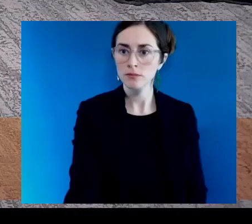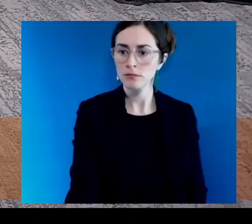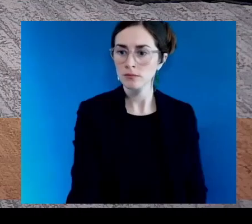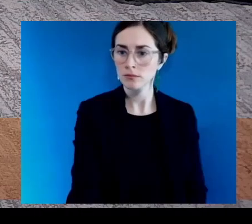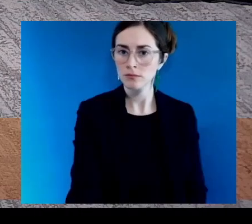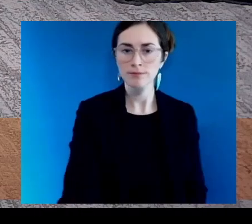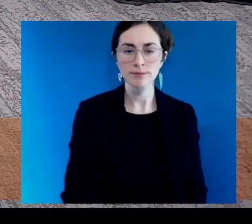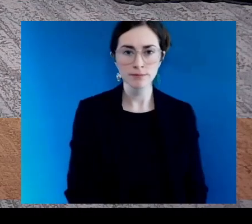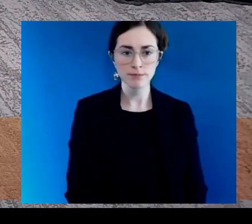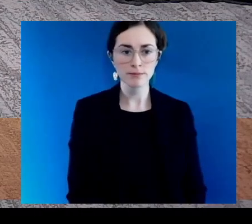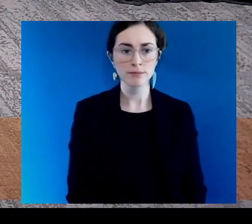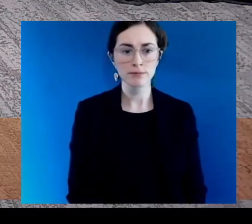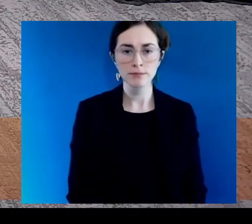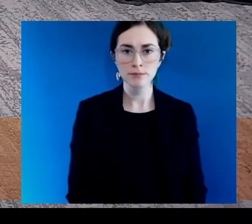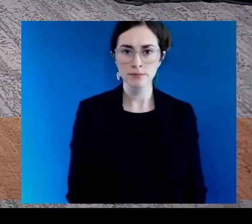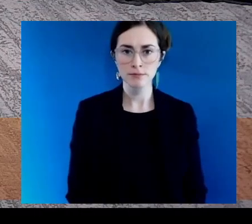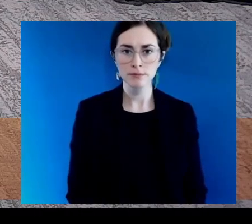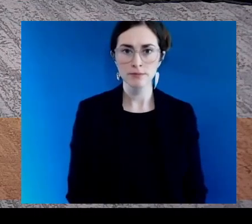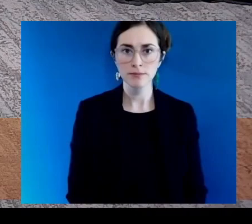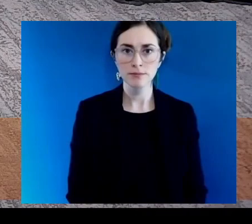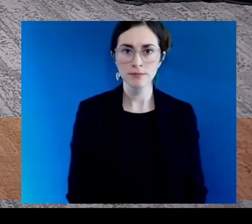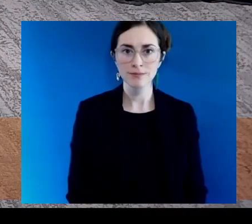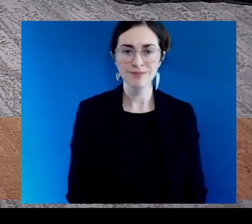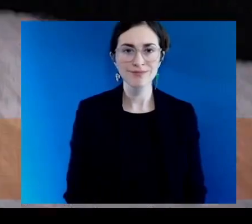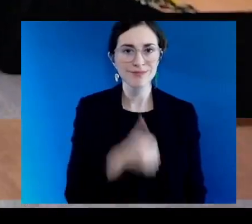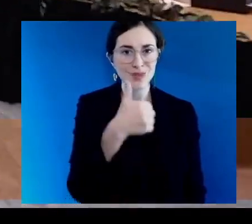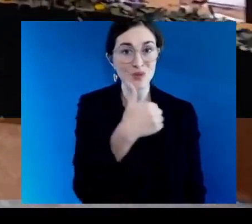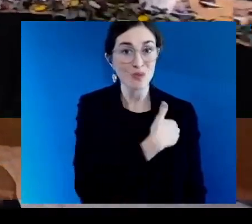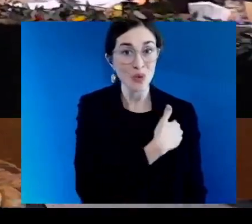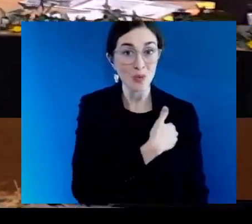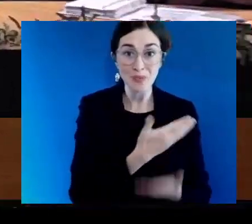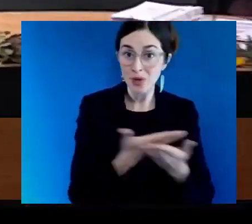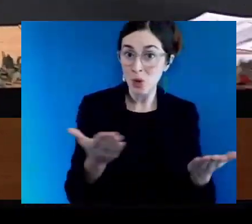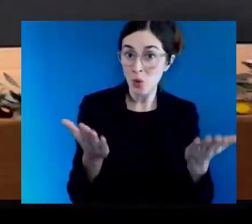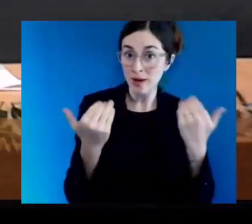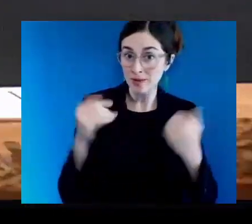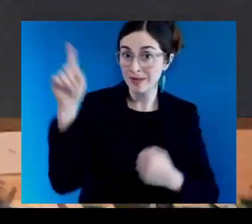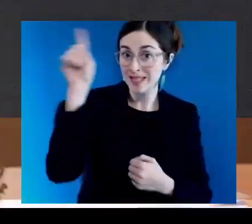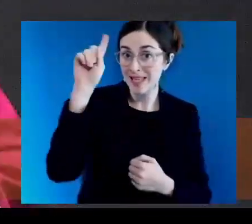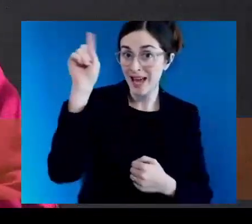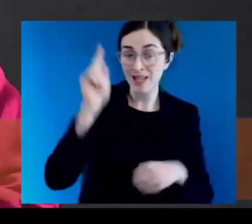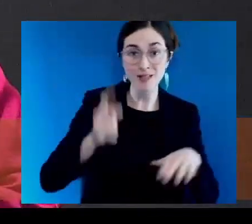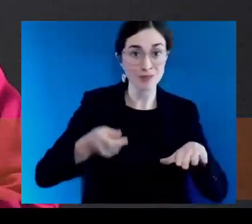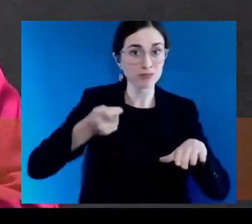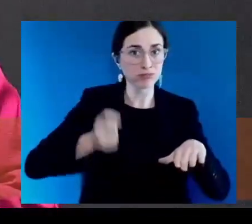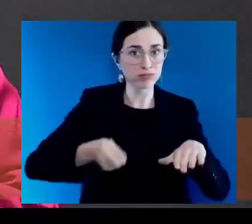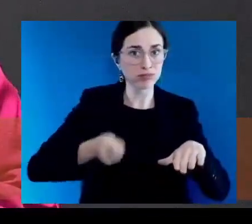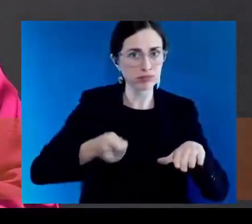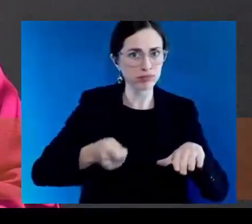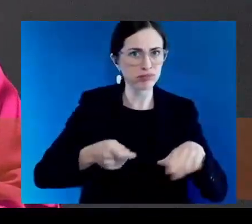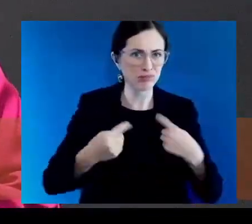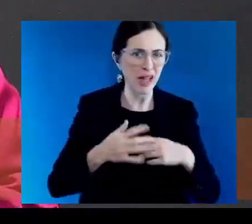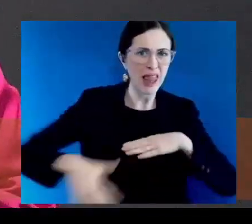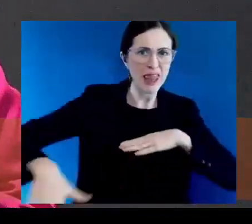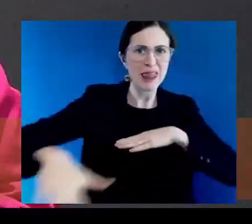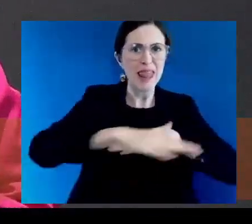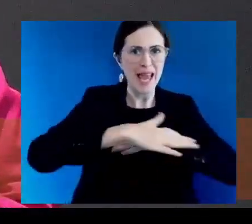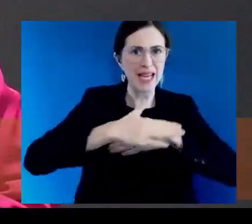Good morning. Welcome to today's hearing, which is a continuation of the Land Injustice Hearing Block